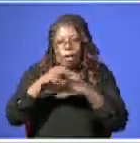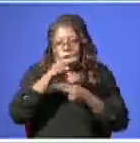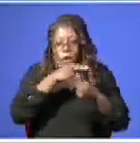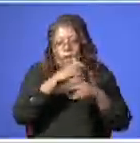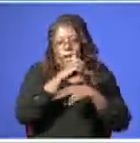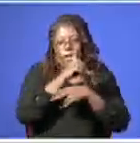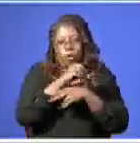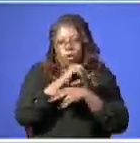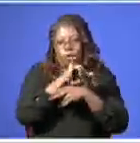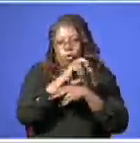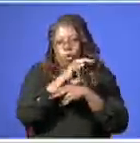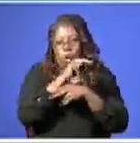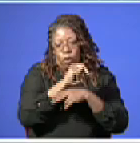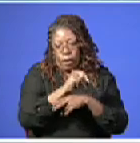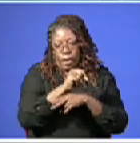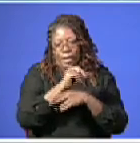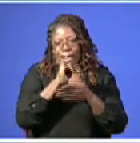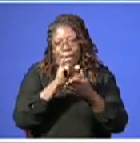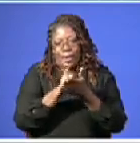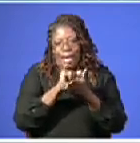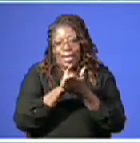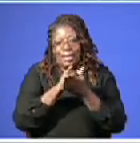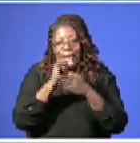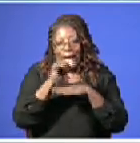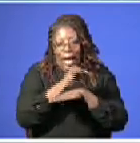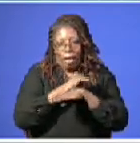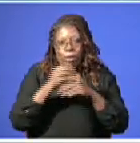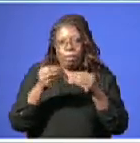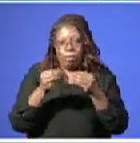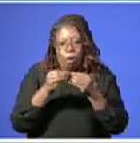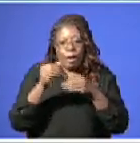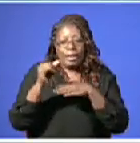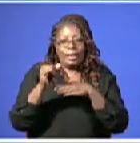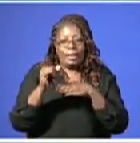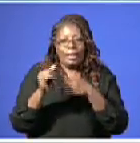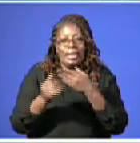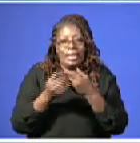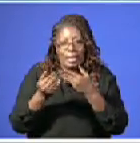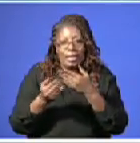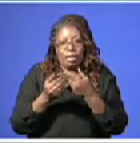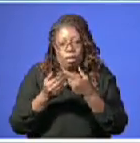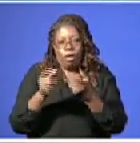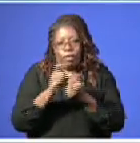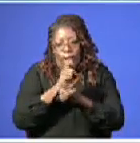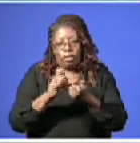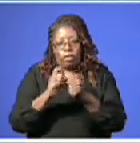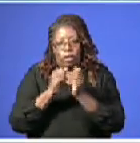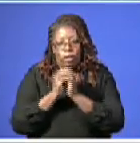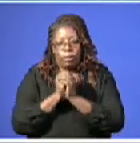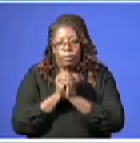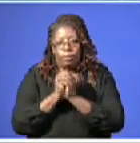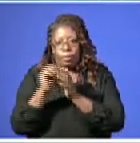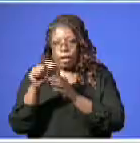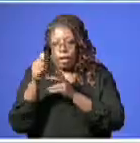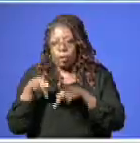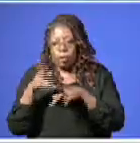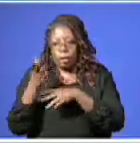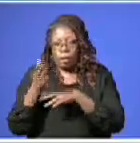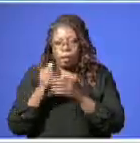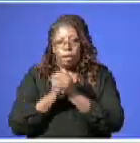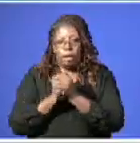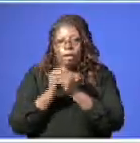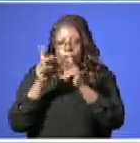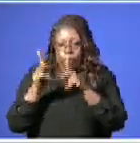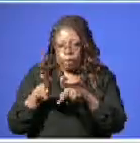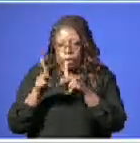prone to devastation, something that has too been playing on the minds of many. With other people, they have worse situations over here.